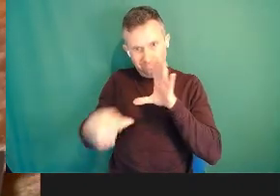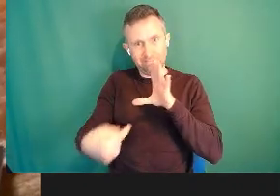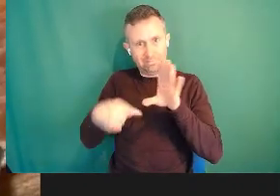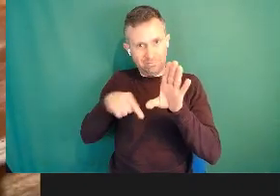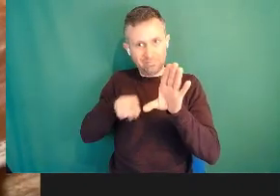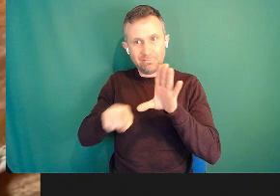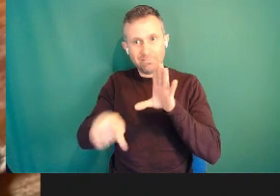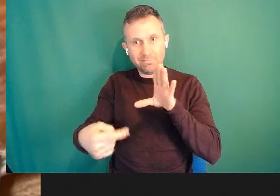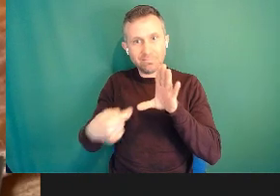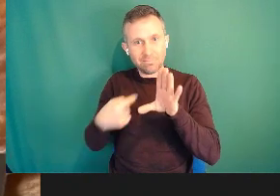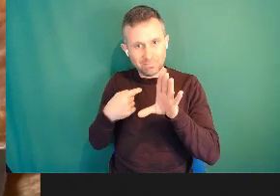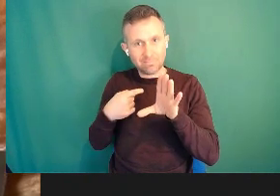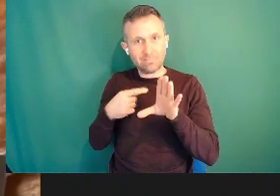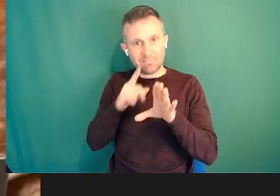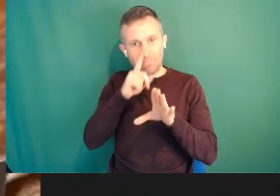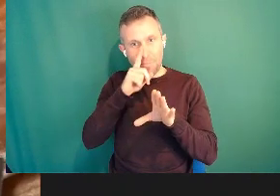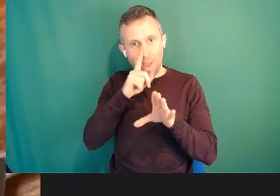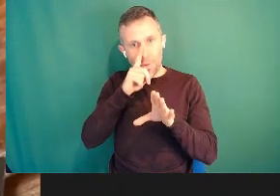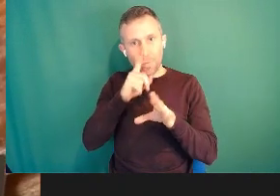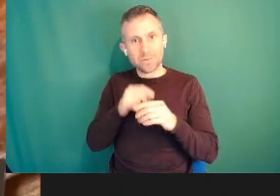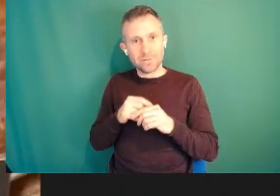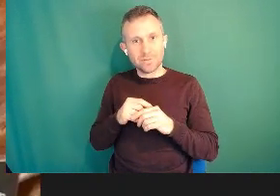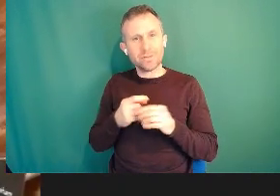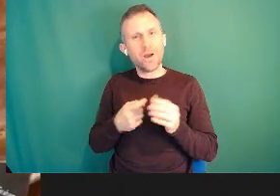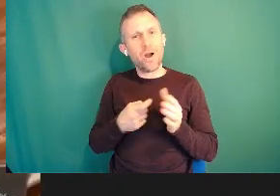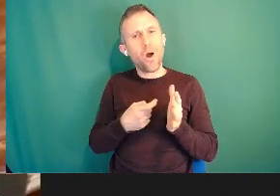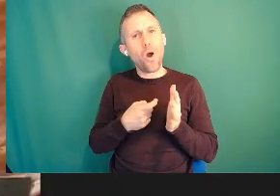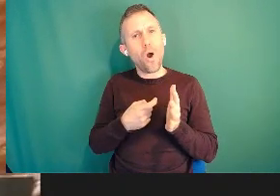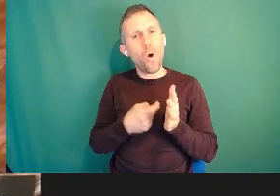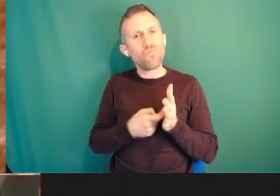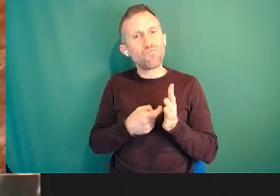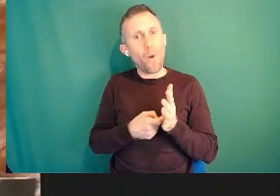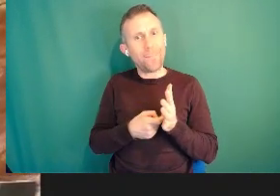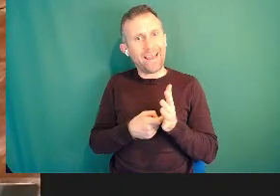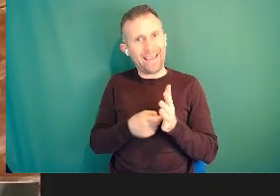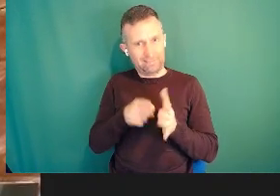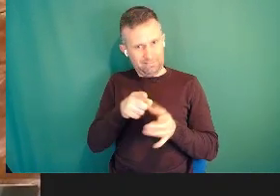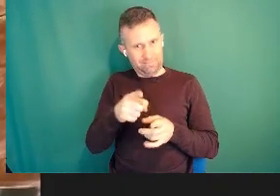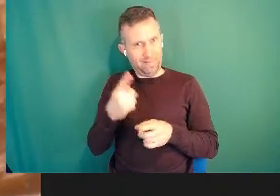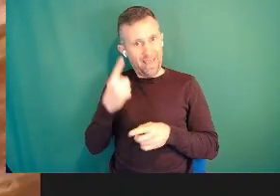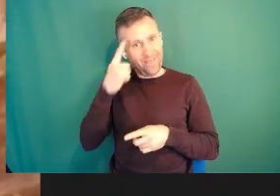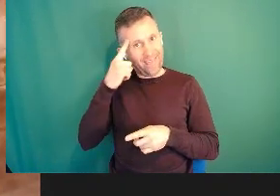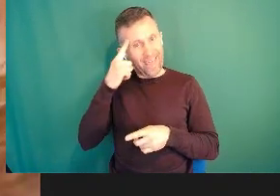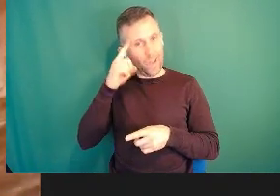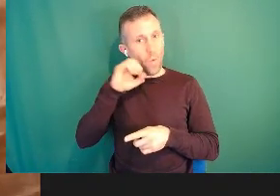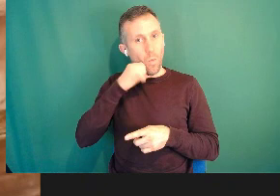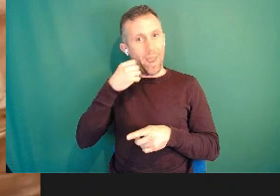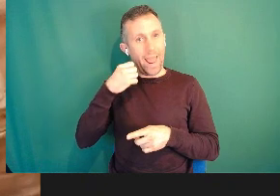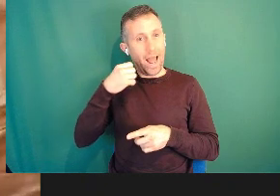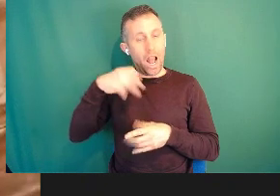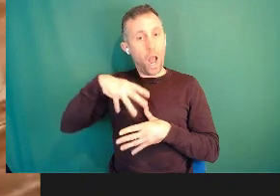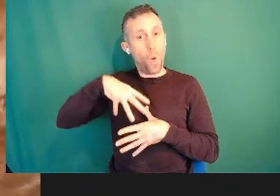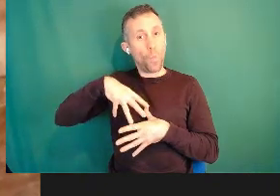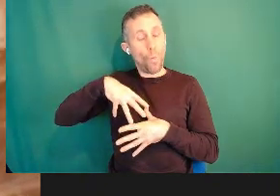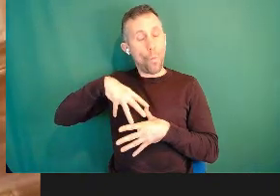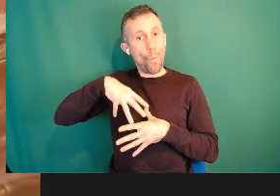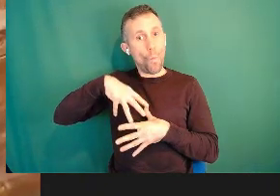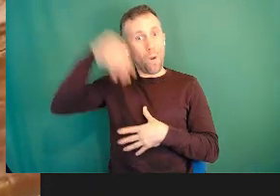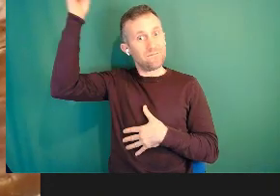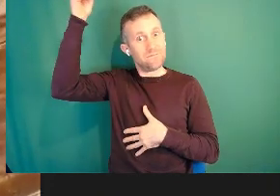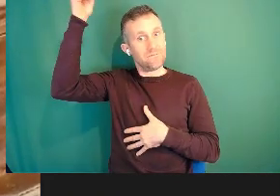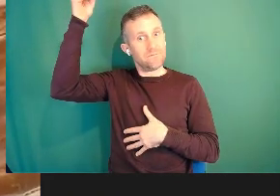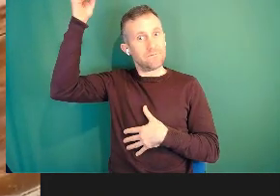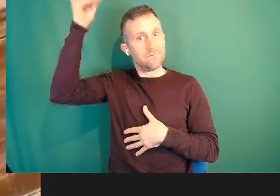thinks that he's going to get sucked off, which actually means that he's going to kind of go on to the next phase